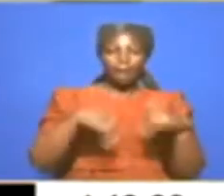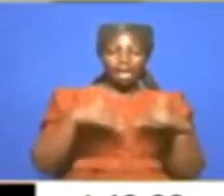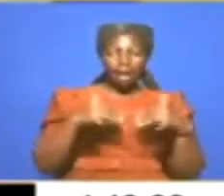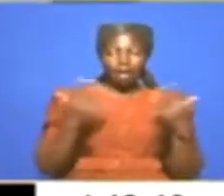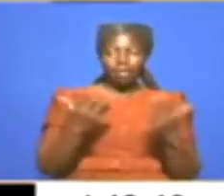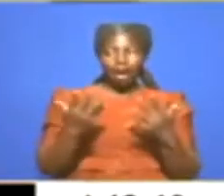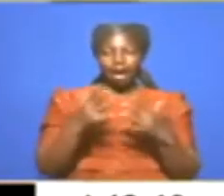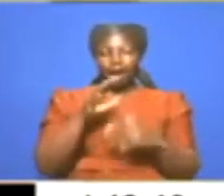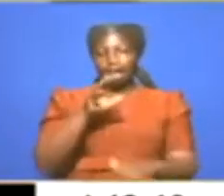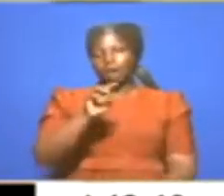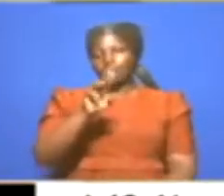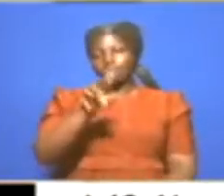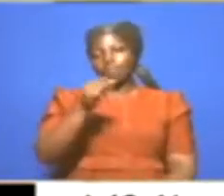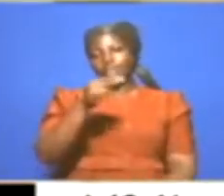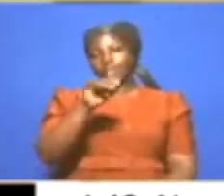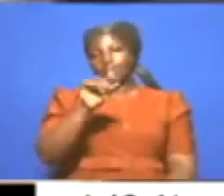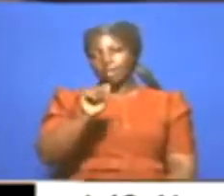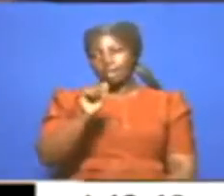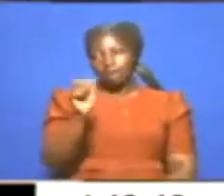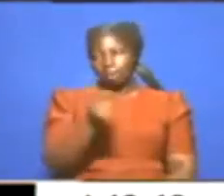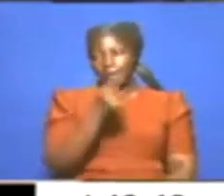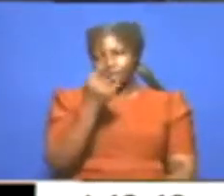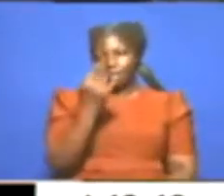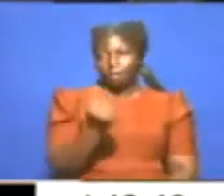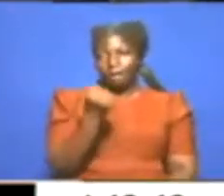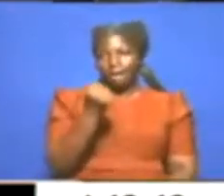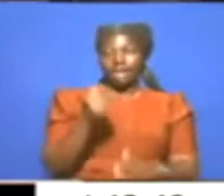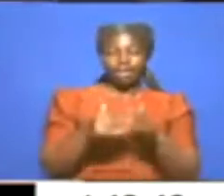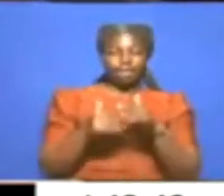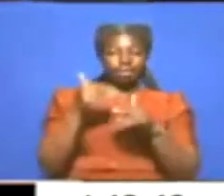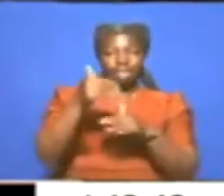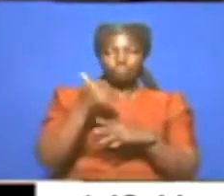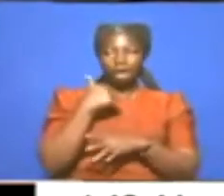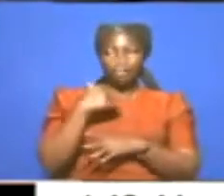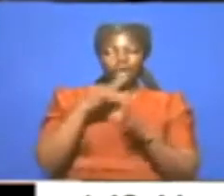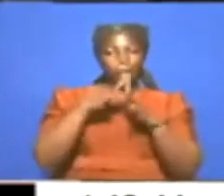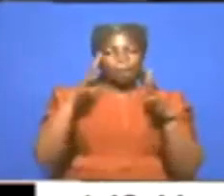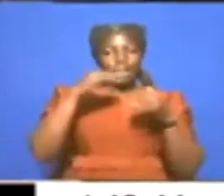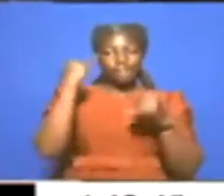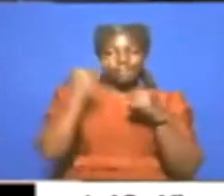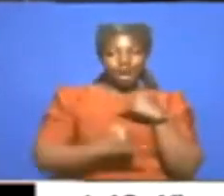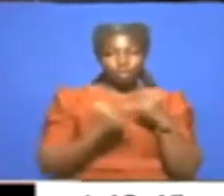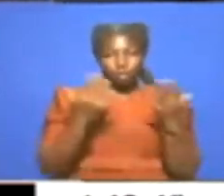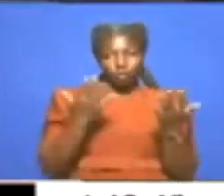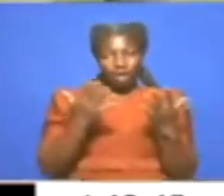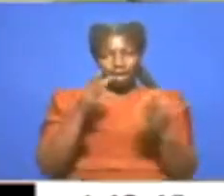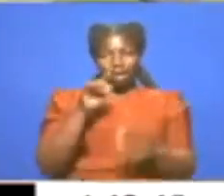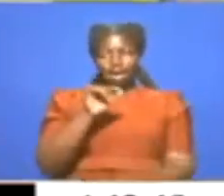May. These will then be followed with the grand finale at the iconic Gleneagles Golf Course in Scotland.